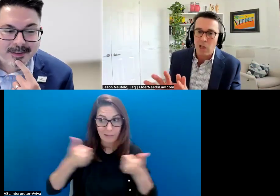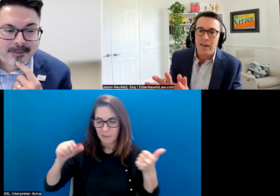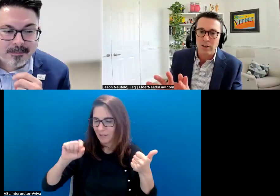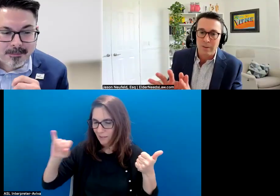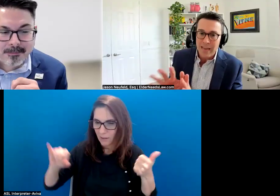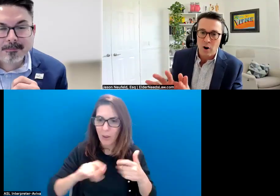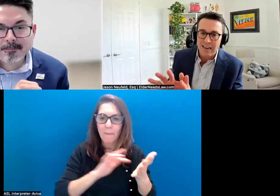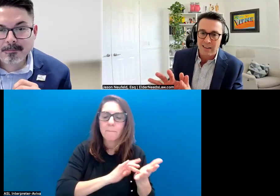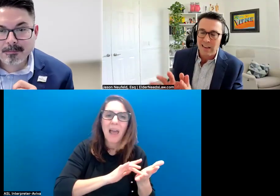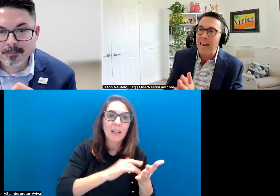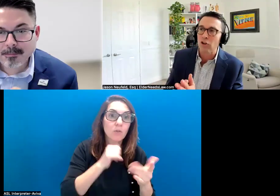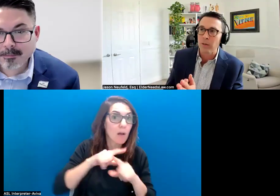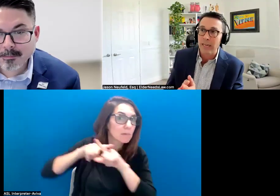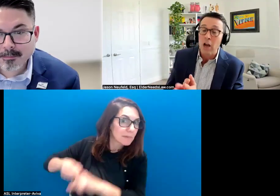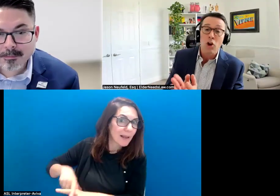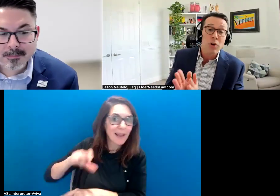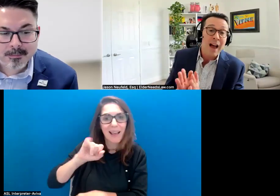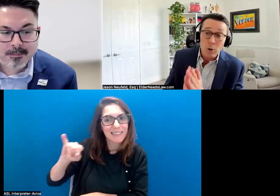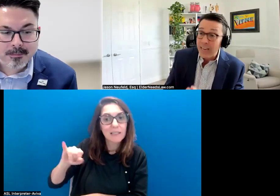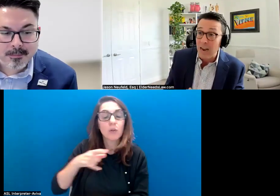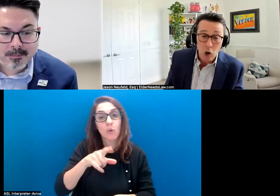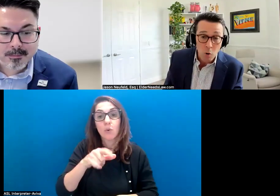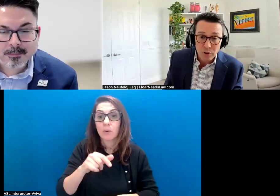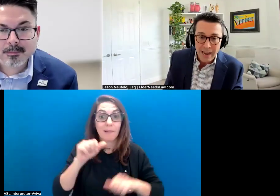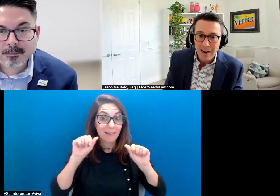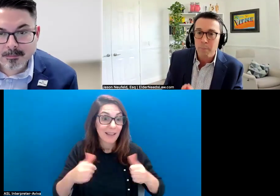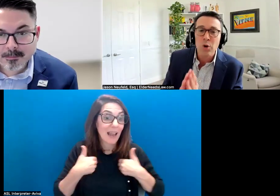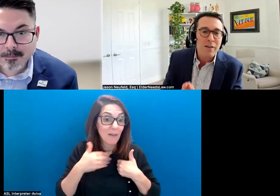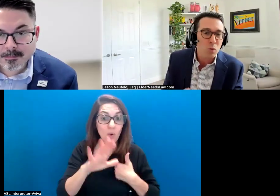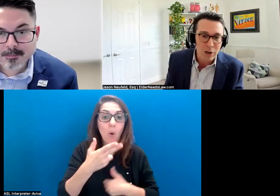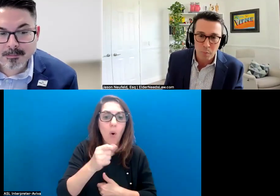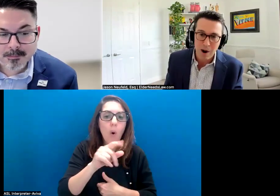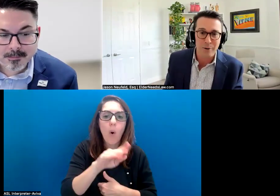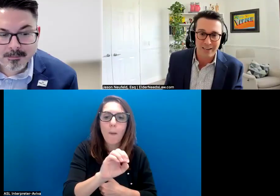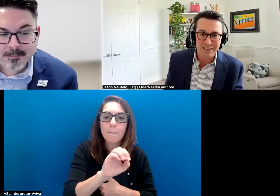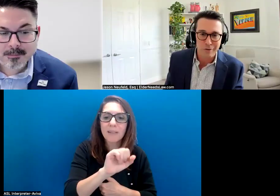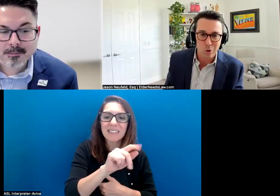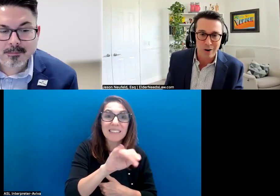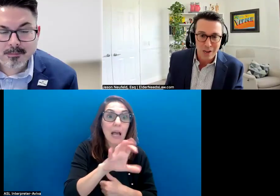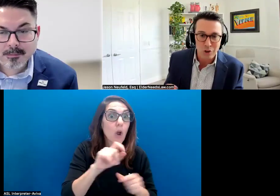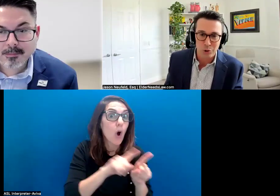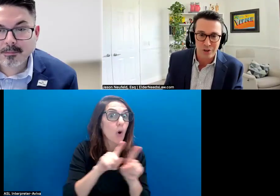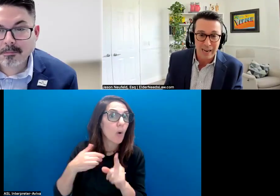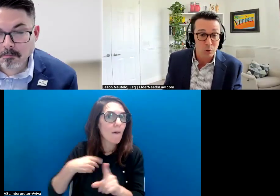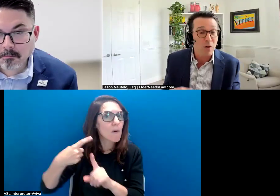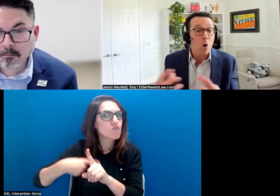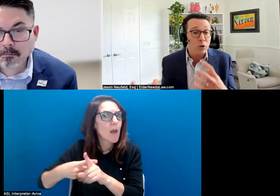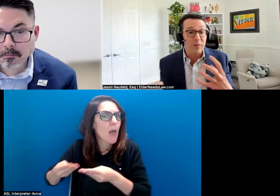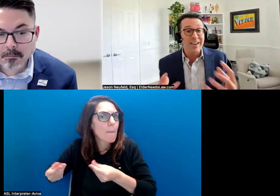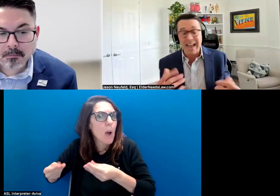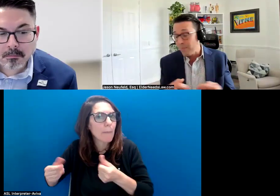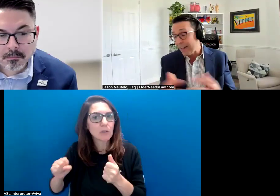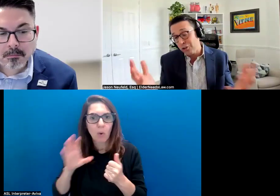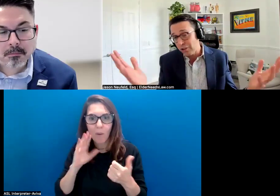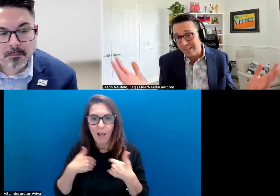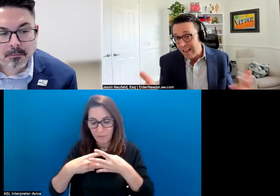not dependent on SSI eligibility, you not only can have your homestead, but you can have a rental property in Florida if it's producing it. So we have all these sort of